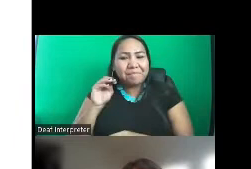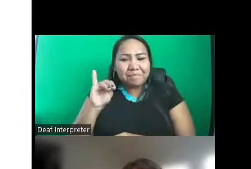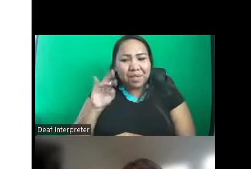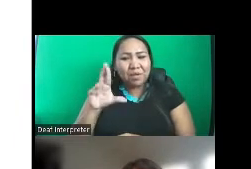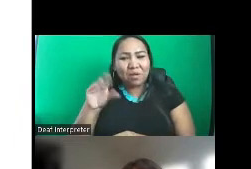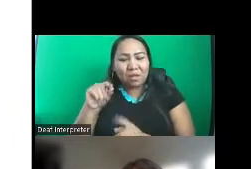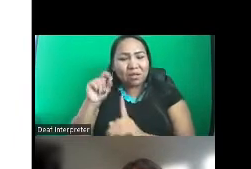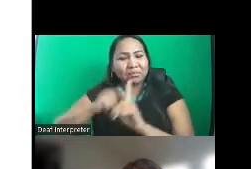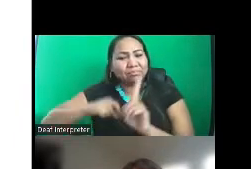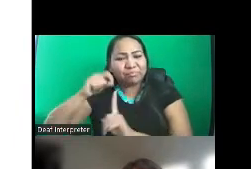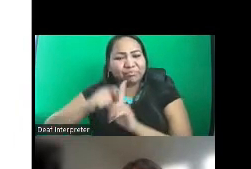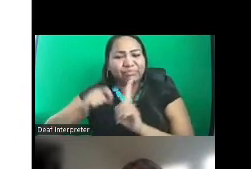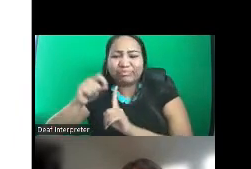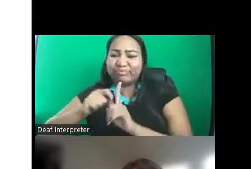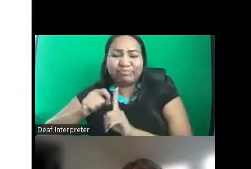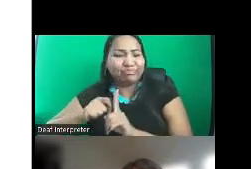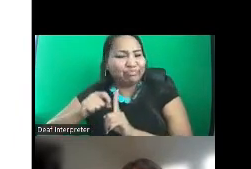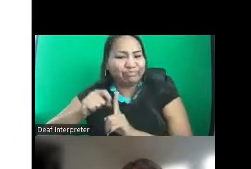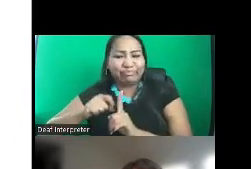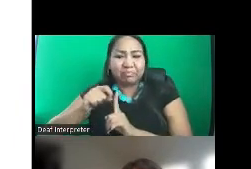impact healthcare.